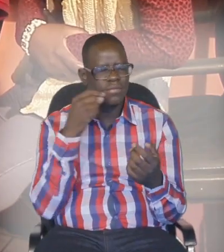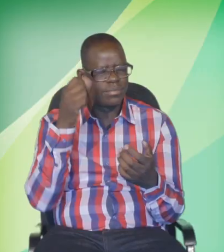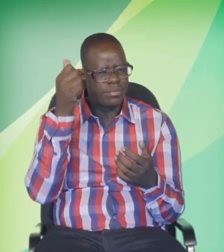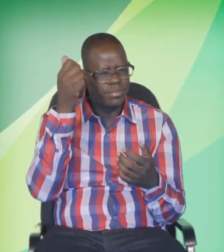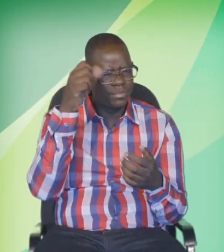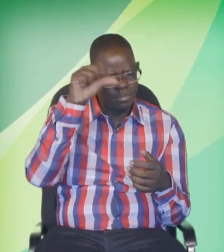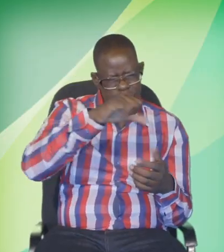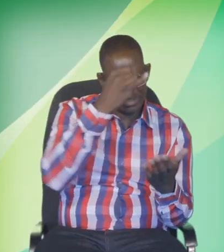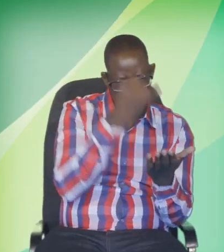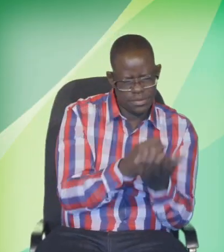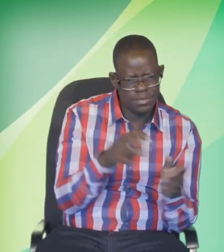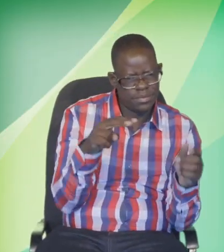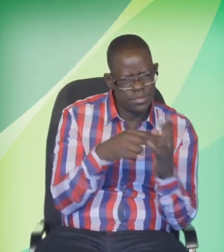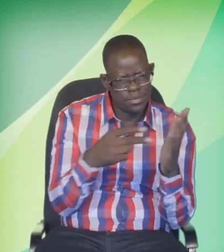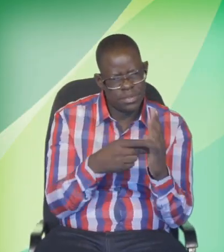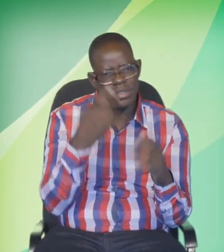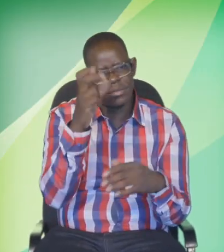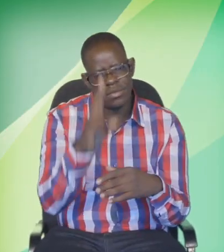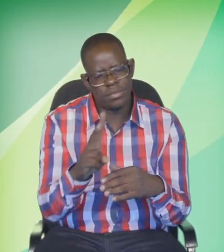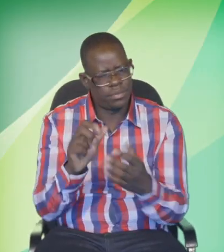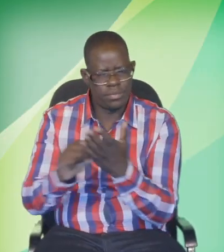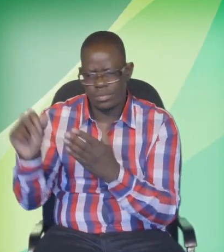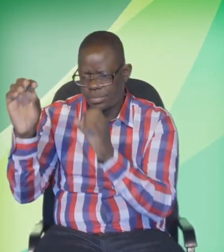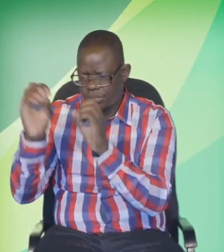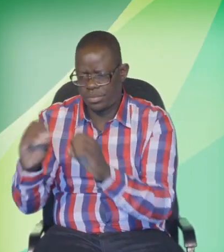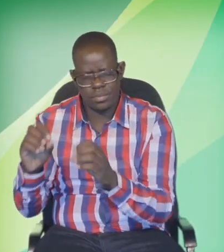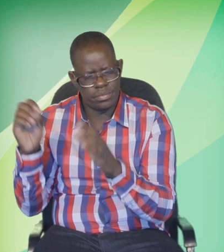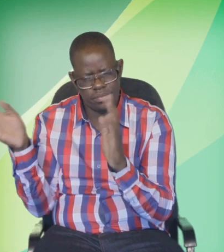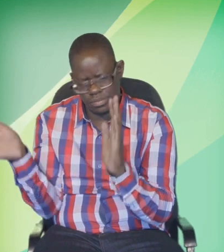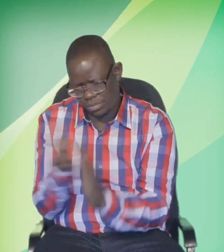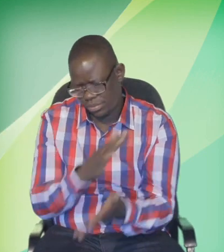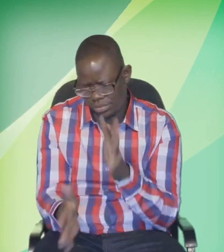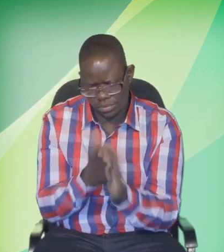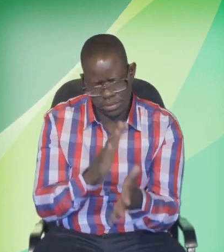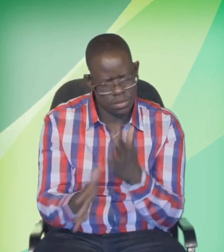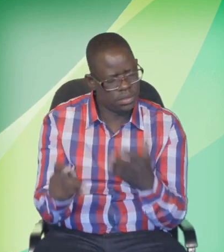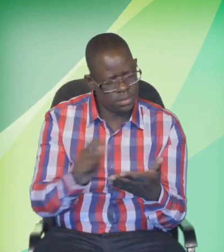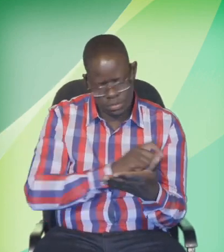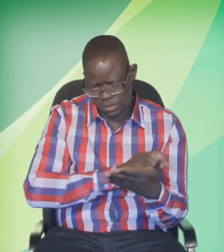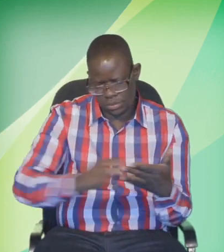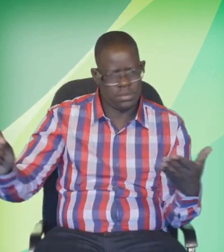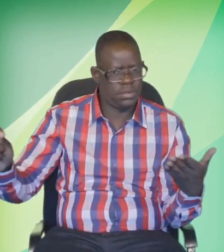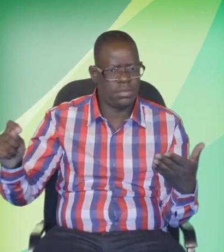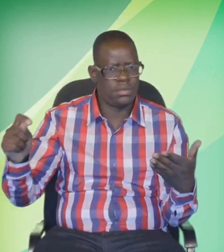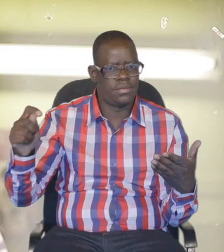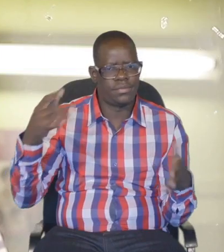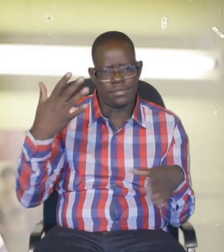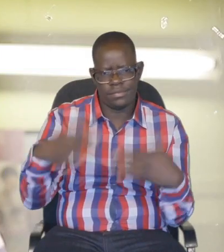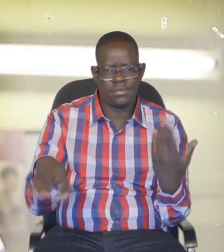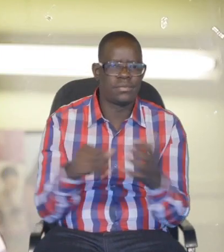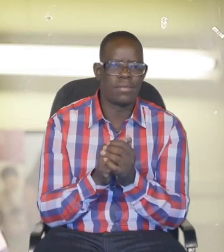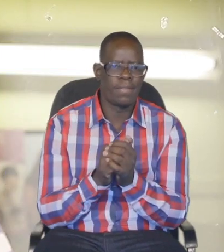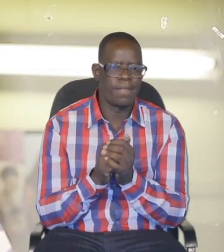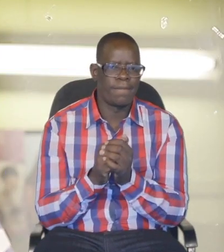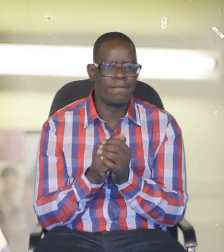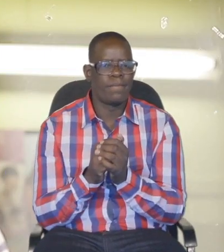mean? Debtors who don't pay their accounts and disappear. You then just write off their accounts. That's bad.